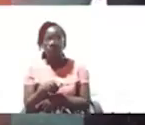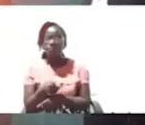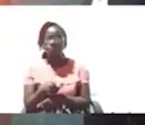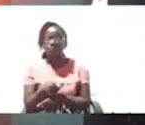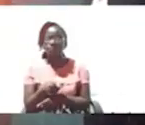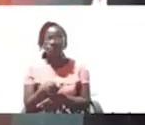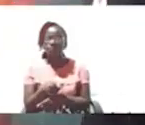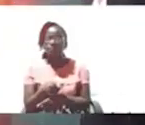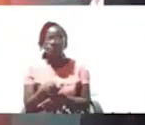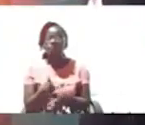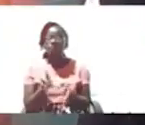Lazarus,